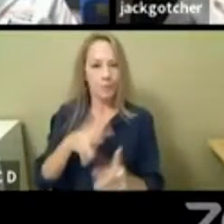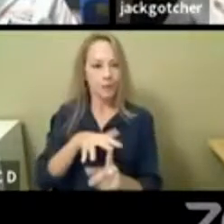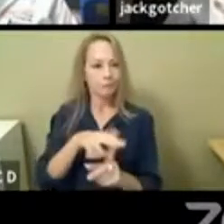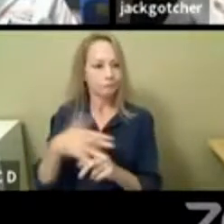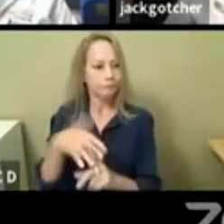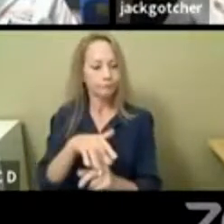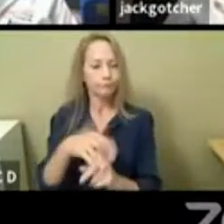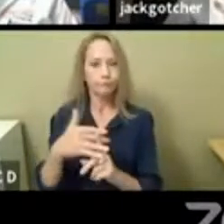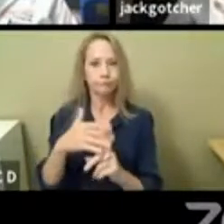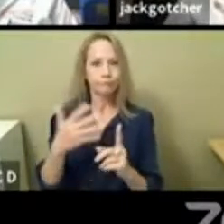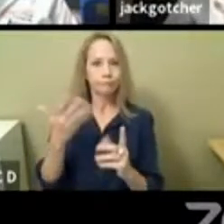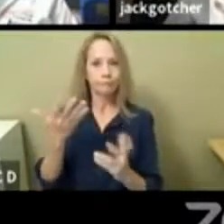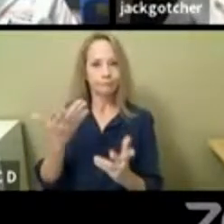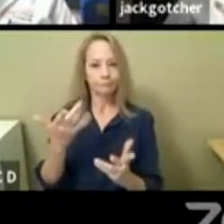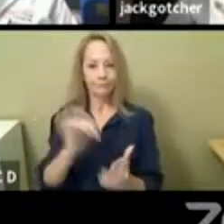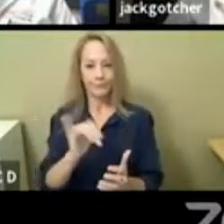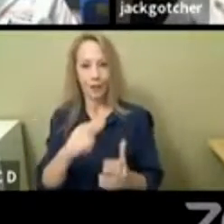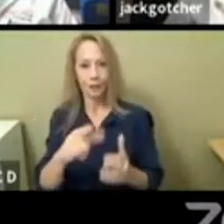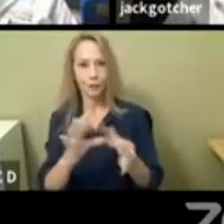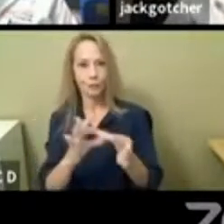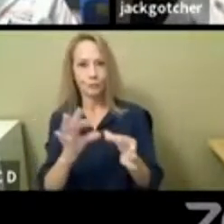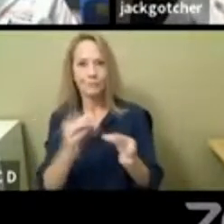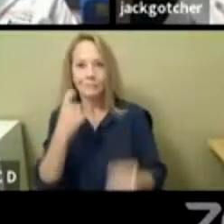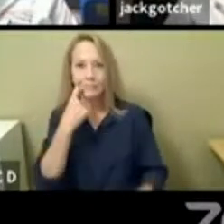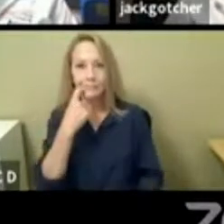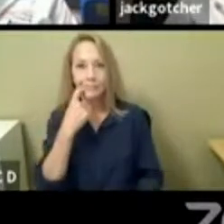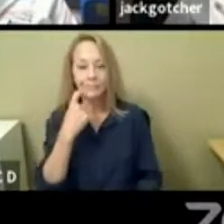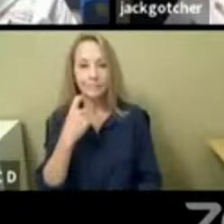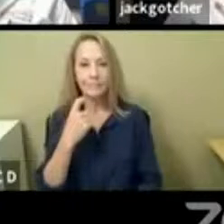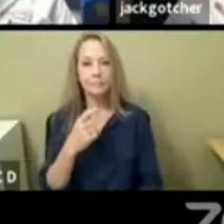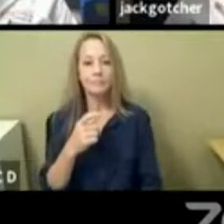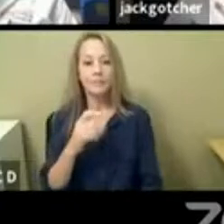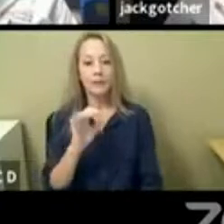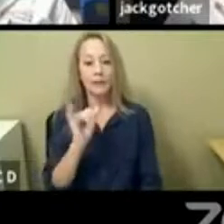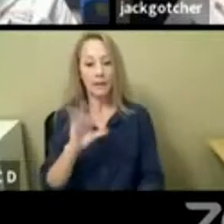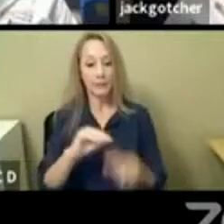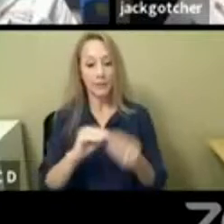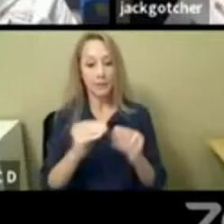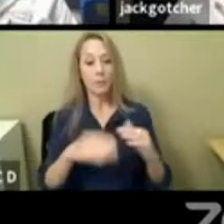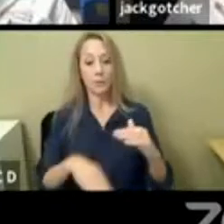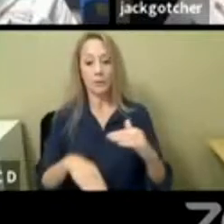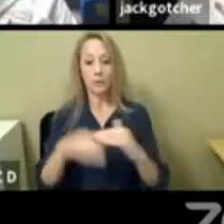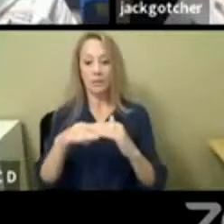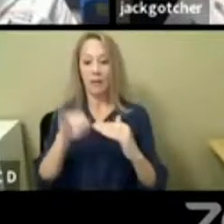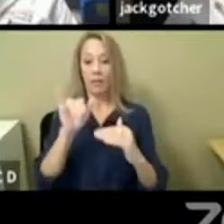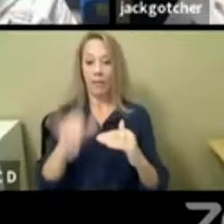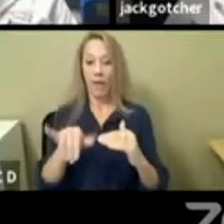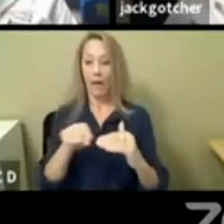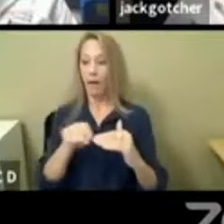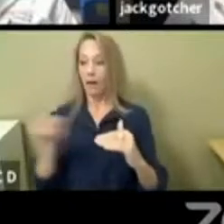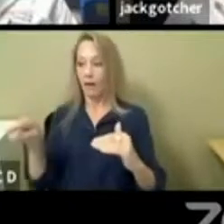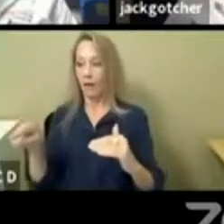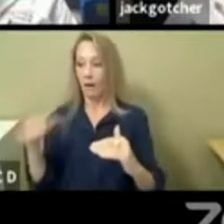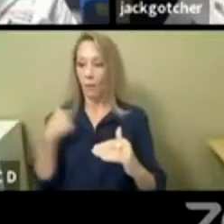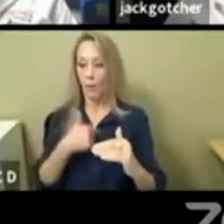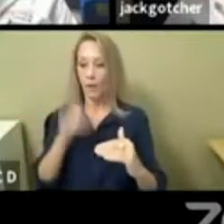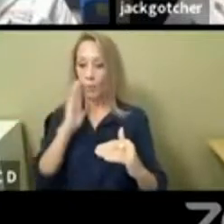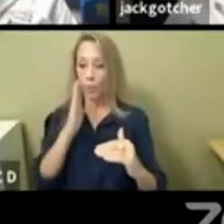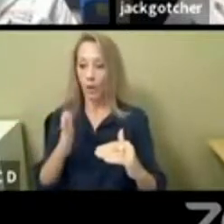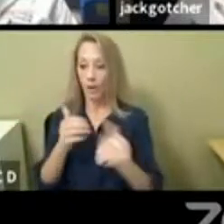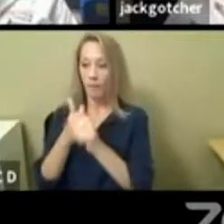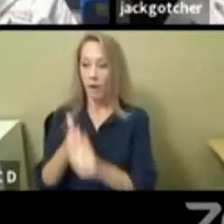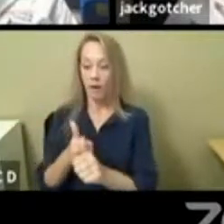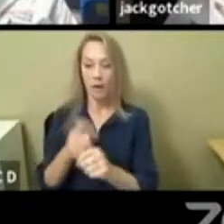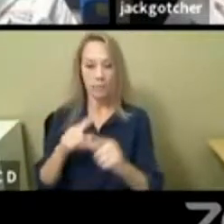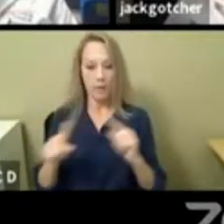there that, just like you said, when you got to that number, you're like, wait, this doesn't look like what we thought it would look like. And we have to look at the